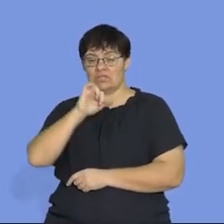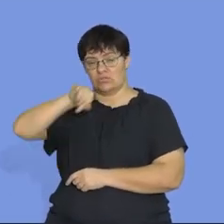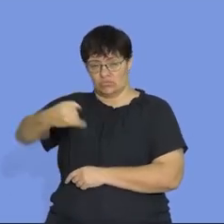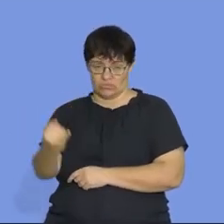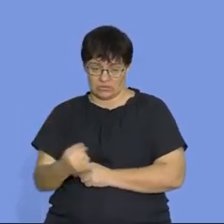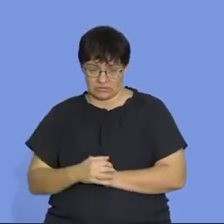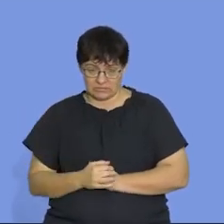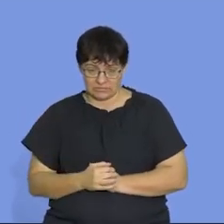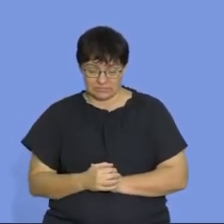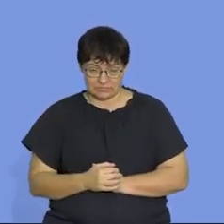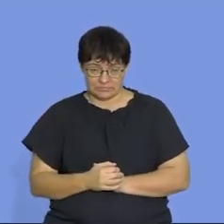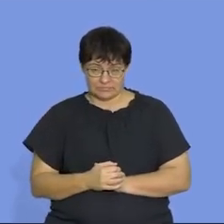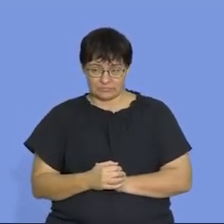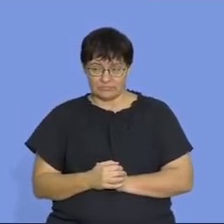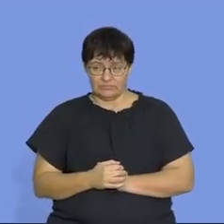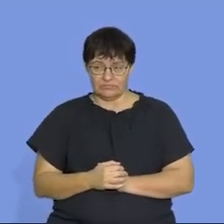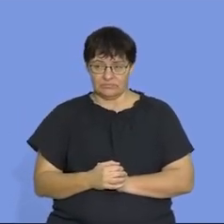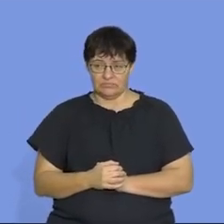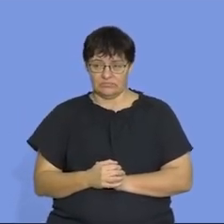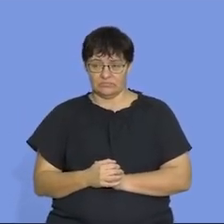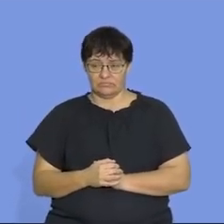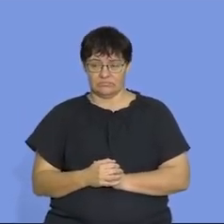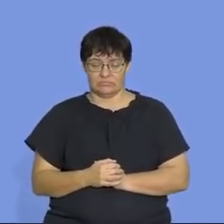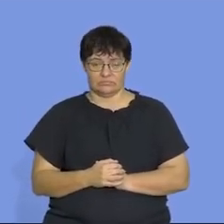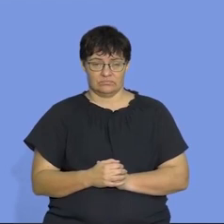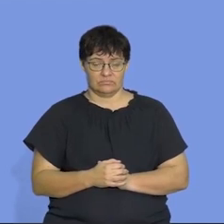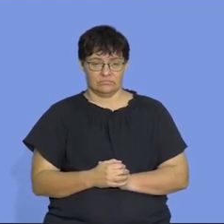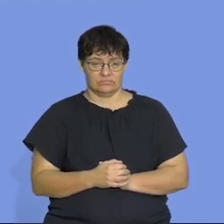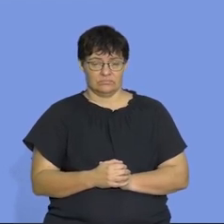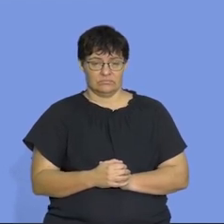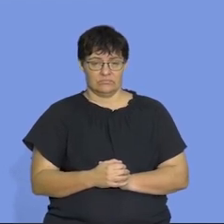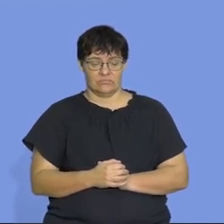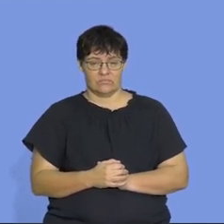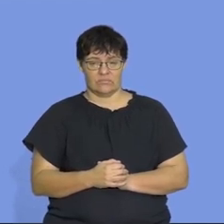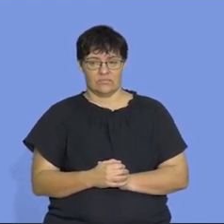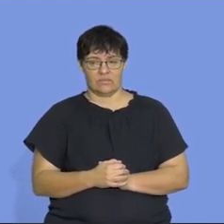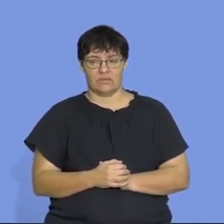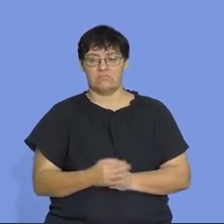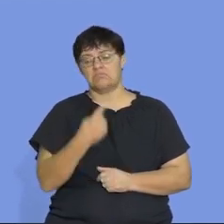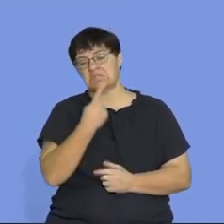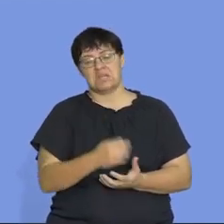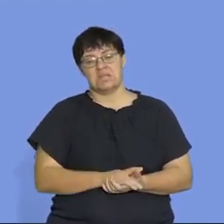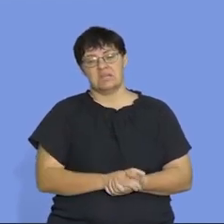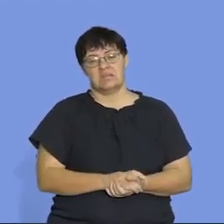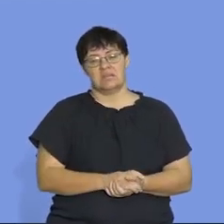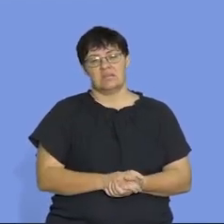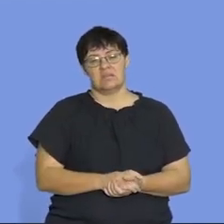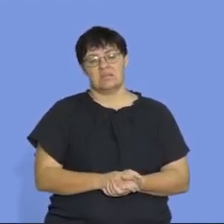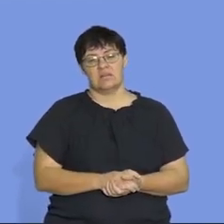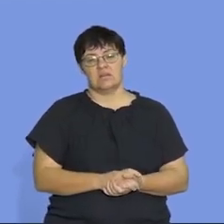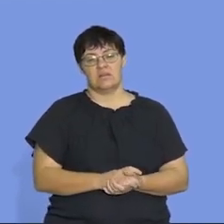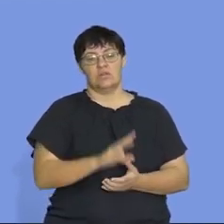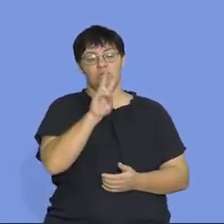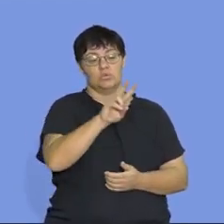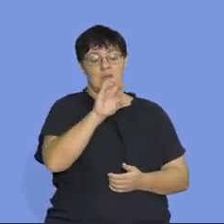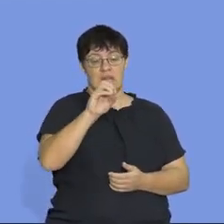okay? 1,000 joules of energy, okay? So if we say, for argument's sake, we say it's 200